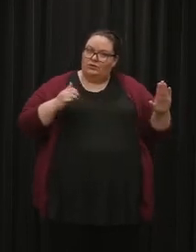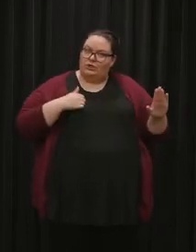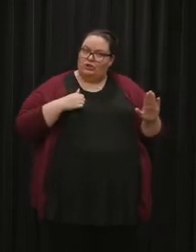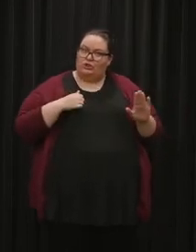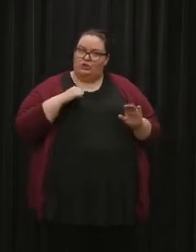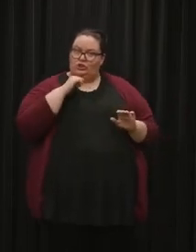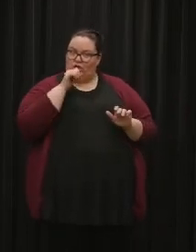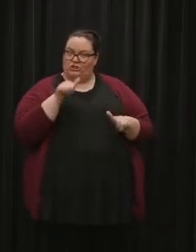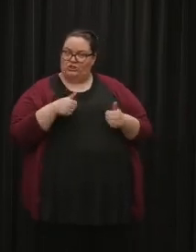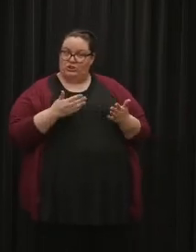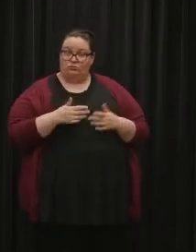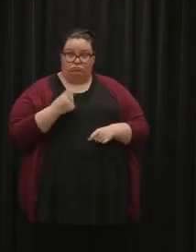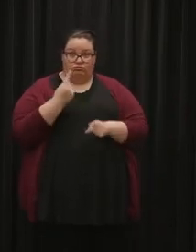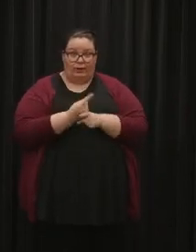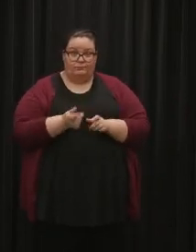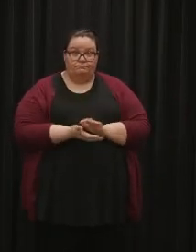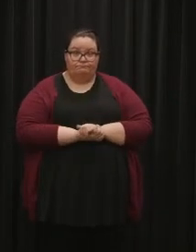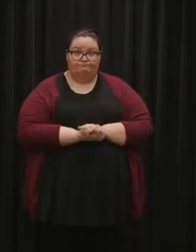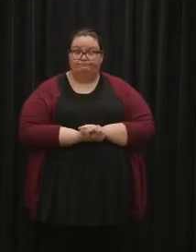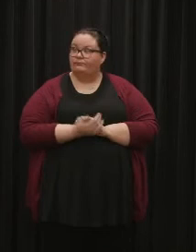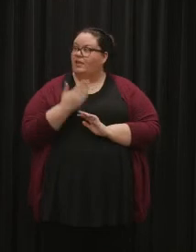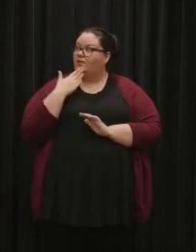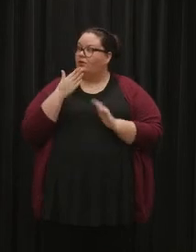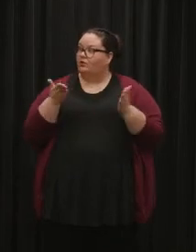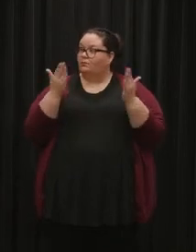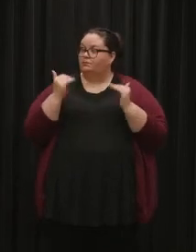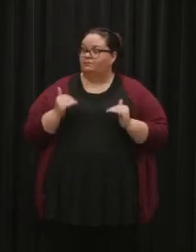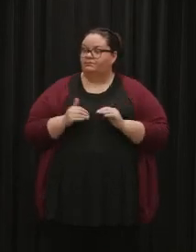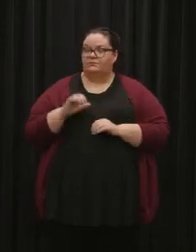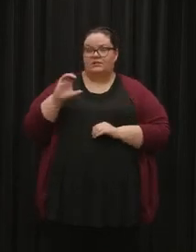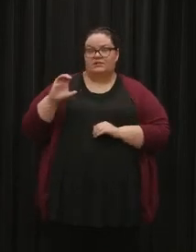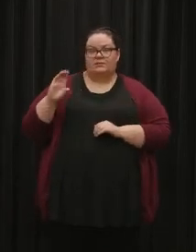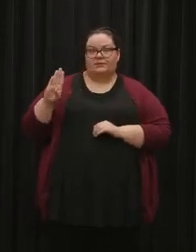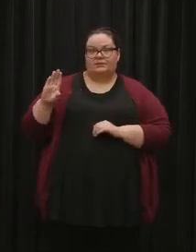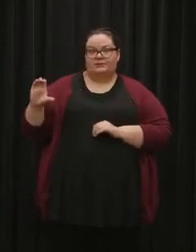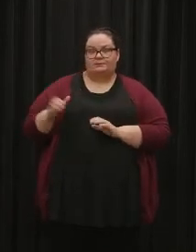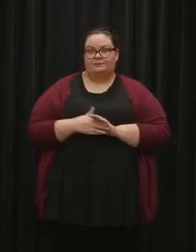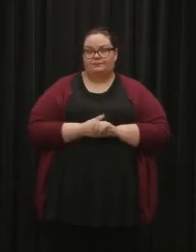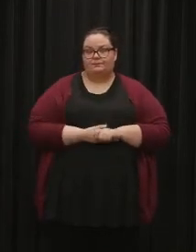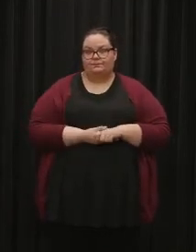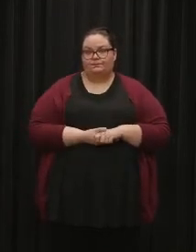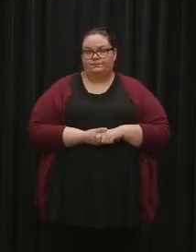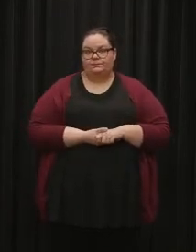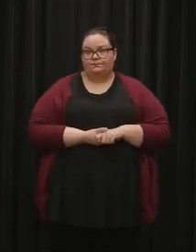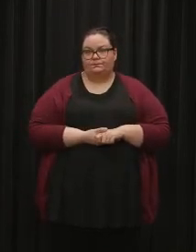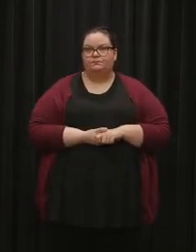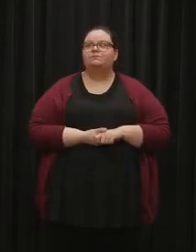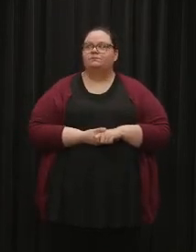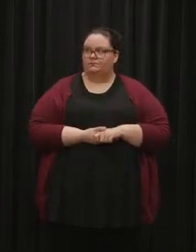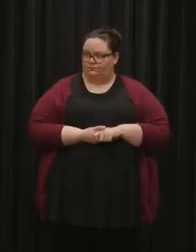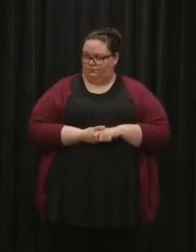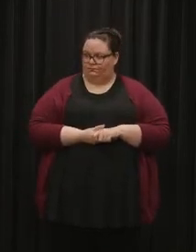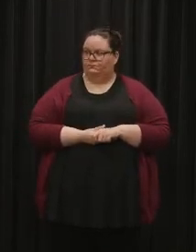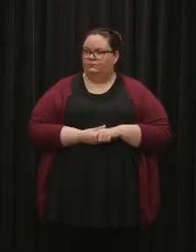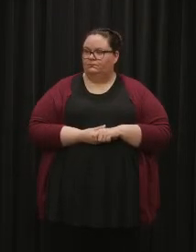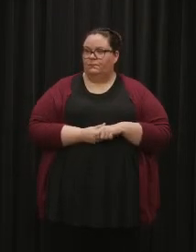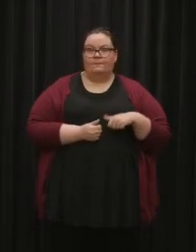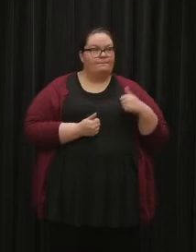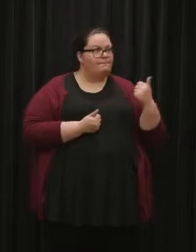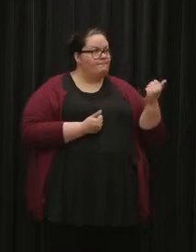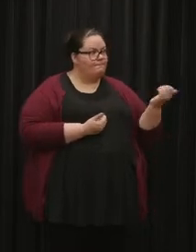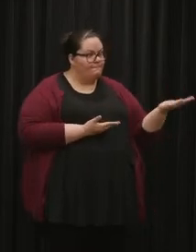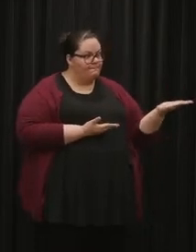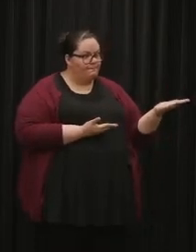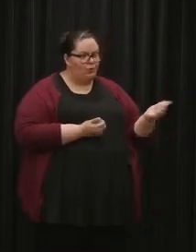it? Absolutely. Thank you. Bobby Jean McKinnon, CBC. Yes, thank you. Premier